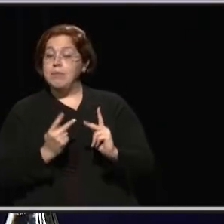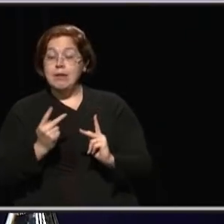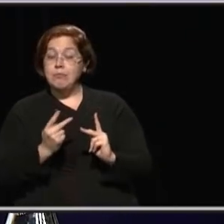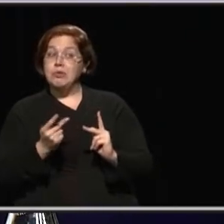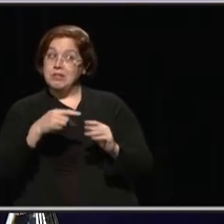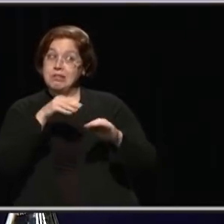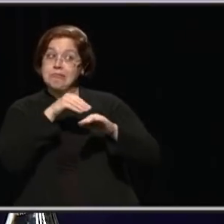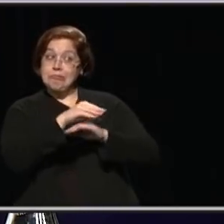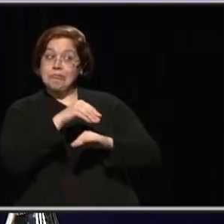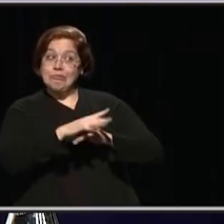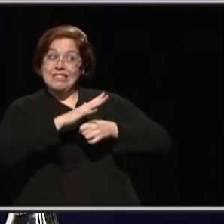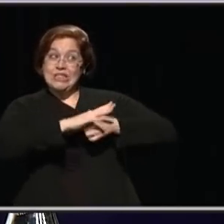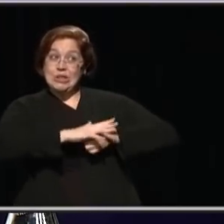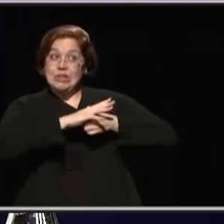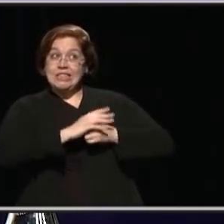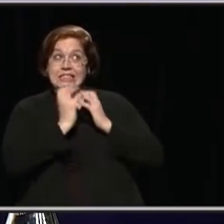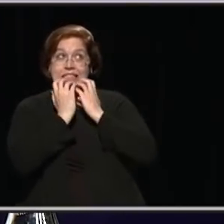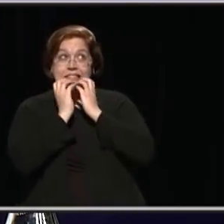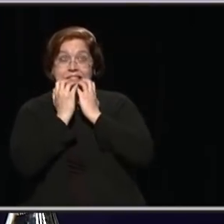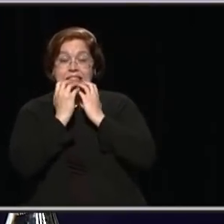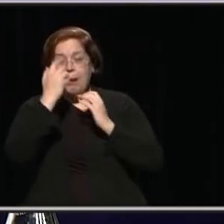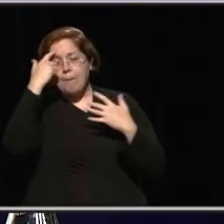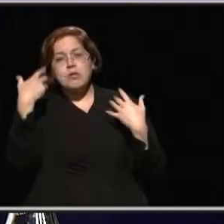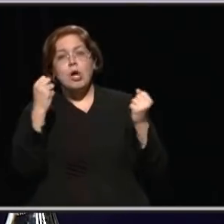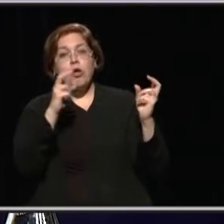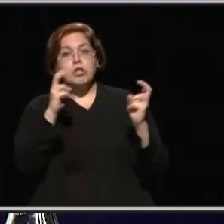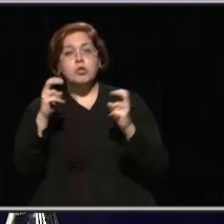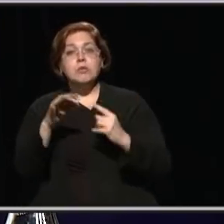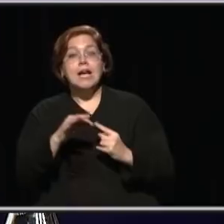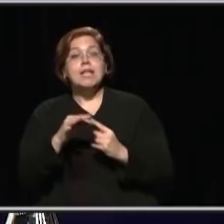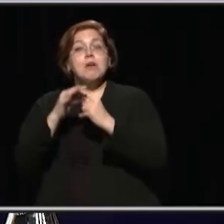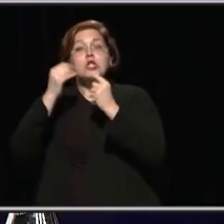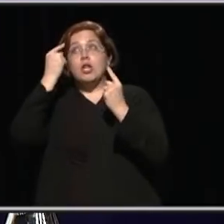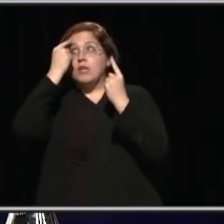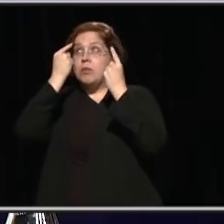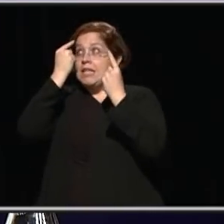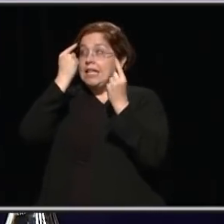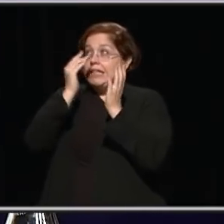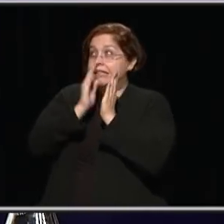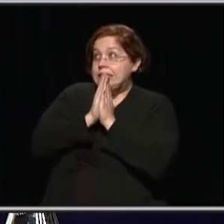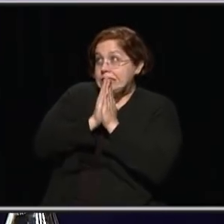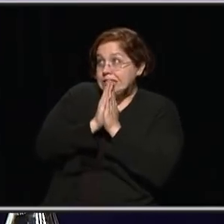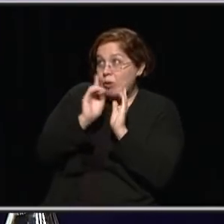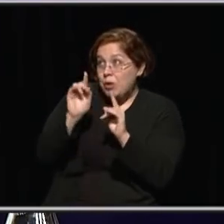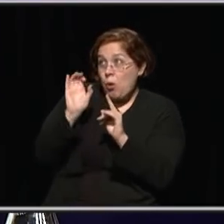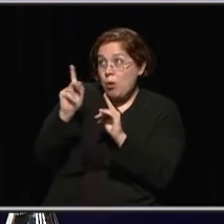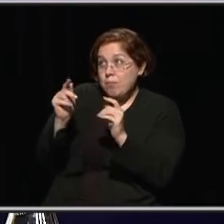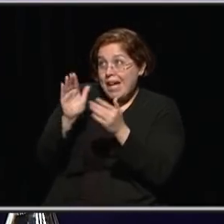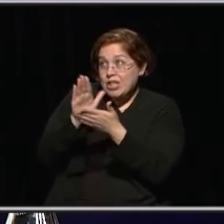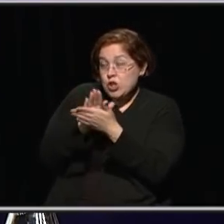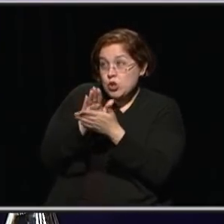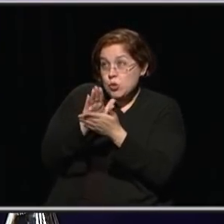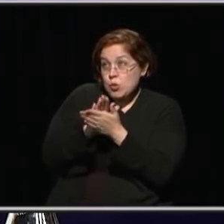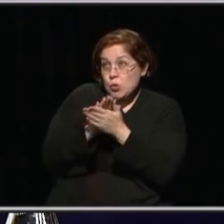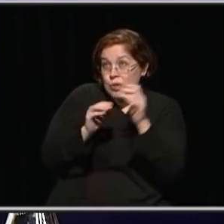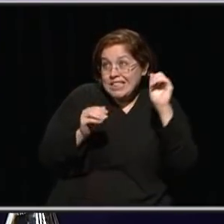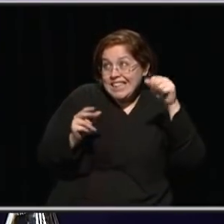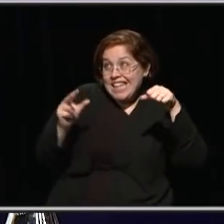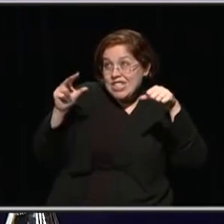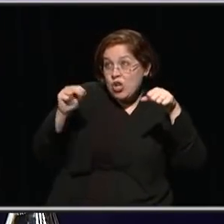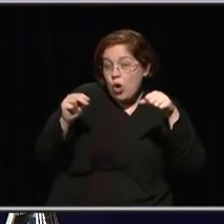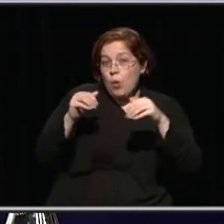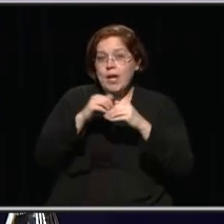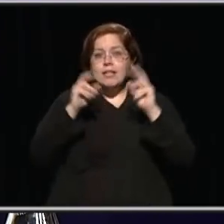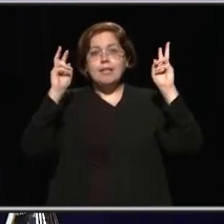health pressures and stresses, particularly as we contemplate whether or not they're going back to school in a, I guess,